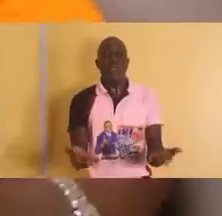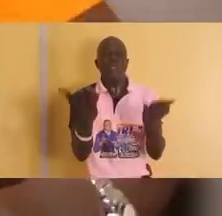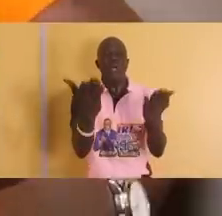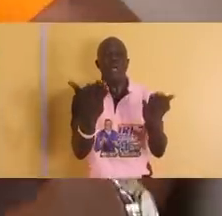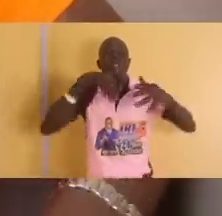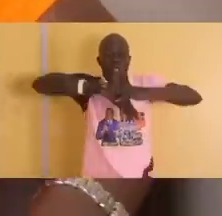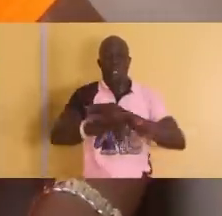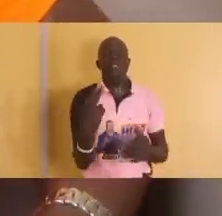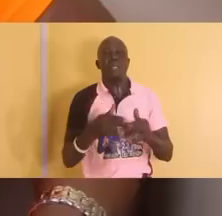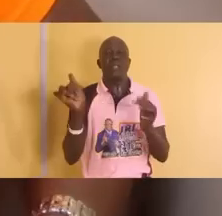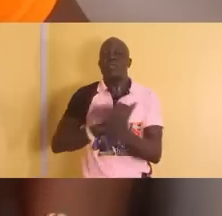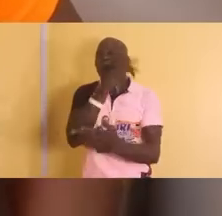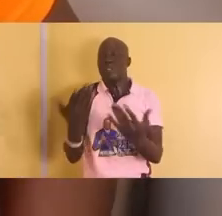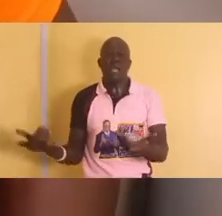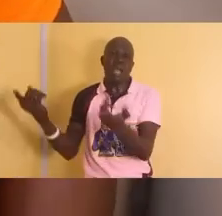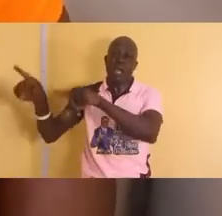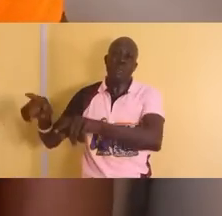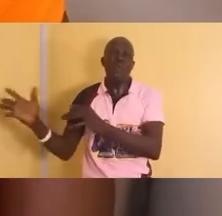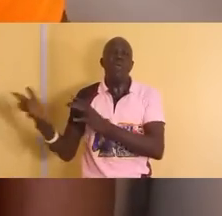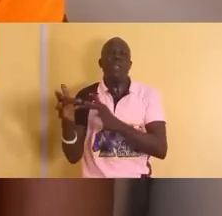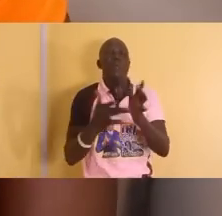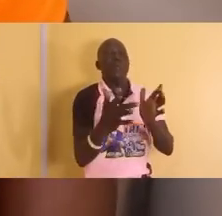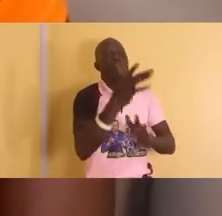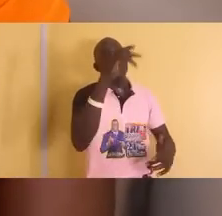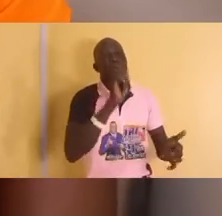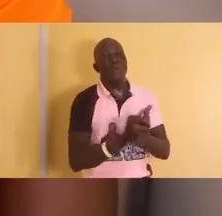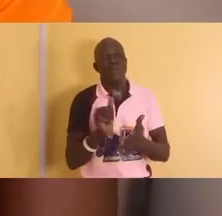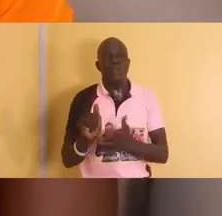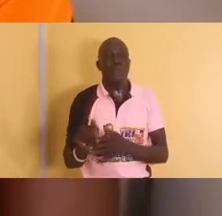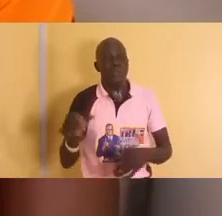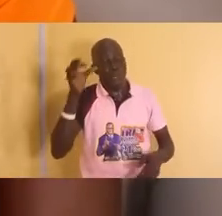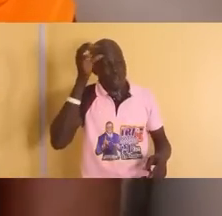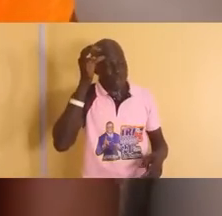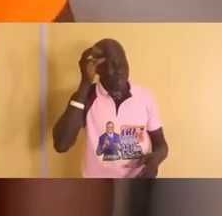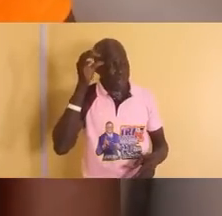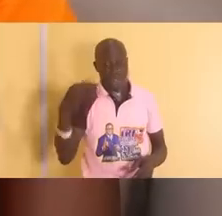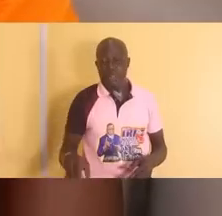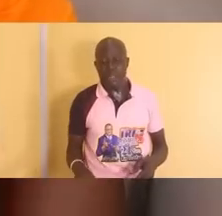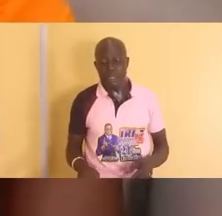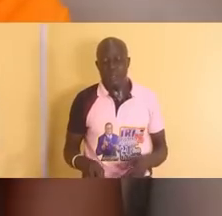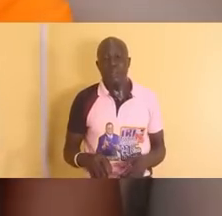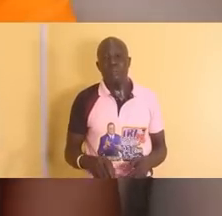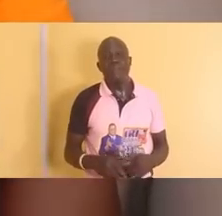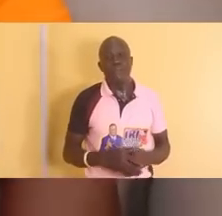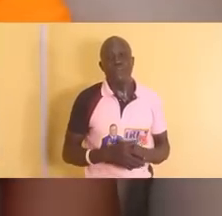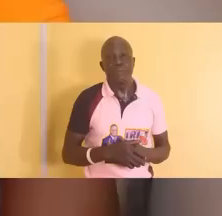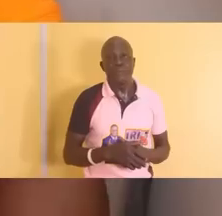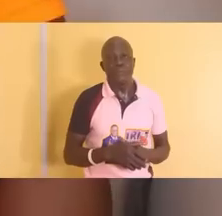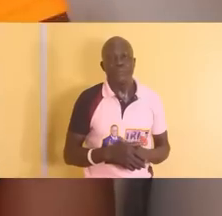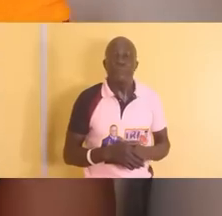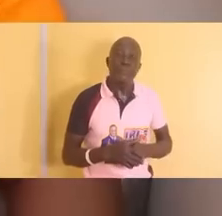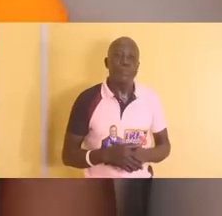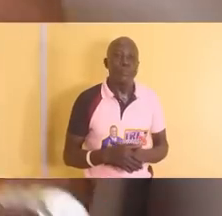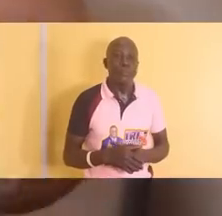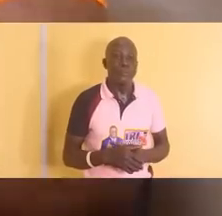Amen. You are not right. Something happened. Ma mi tabi be for me. Iwe awon oba. Ti won soro. Yes. Ti ke si. Keka ina.